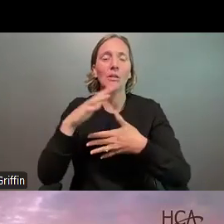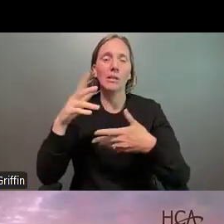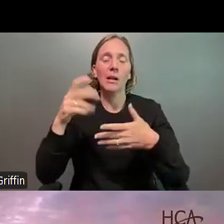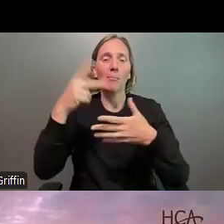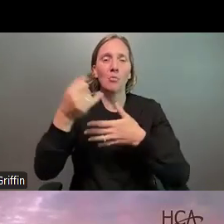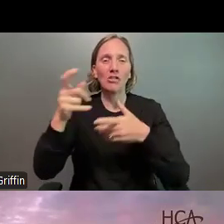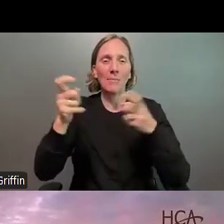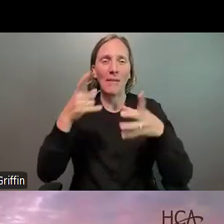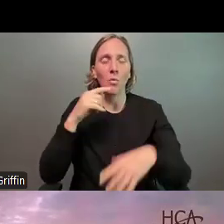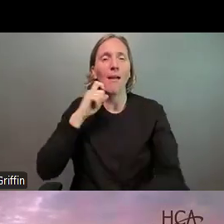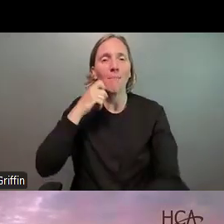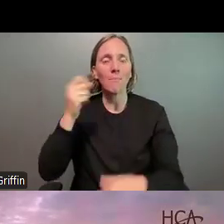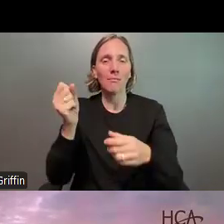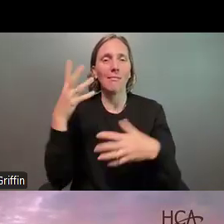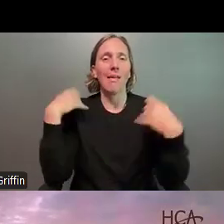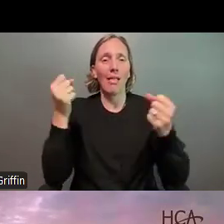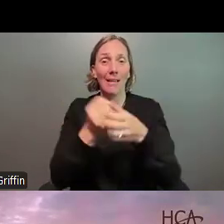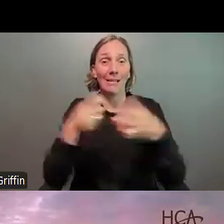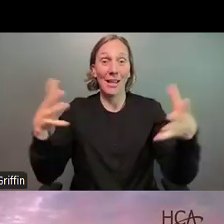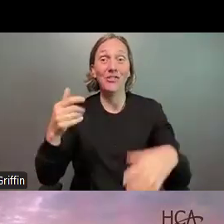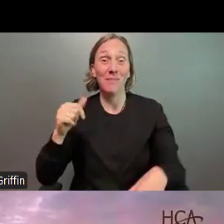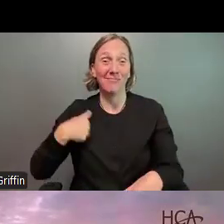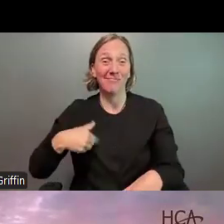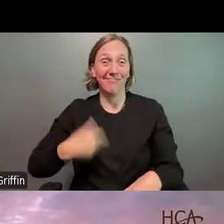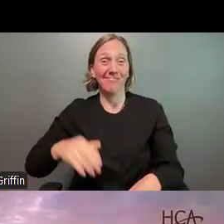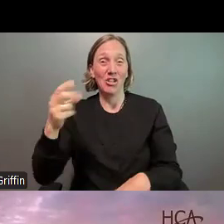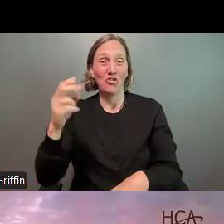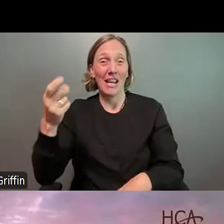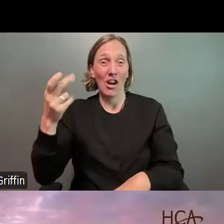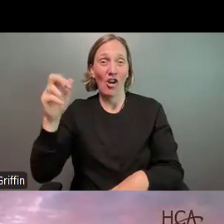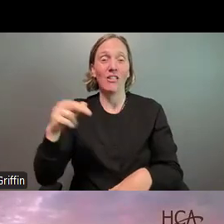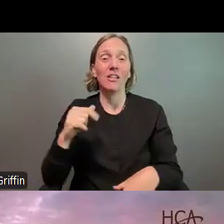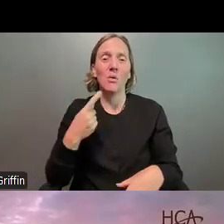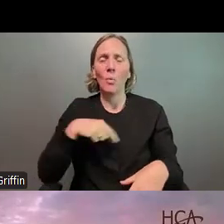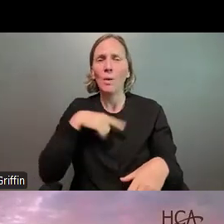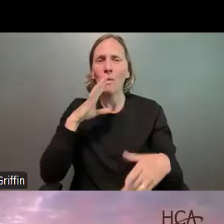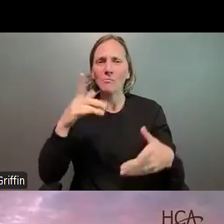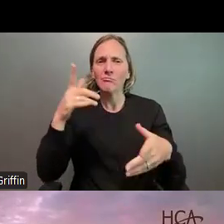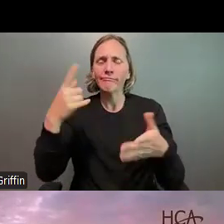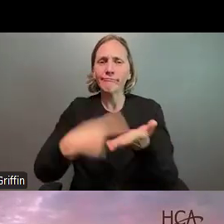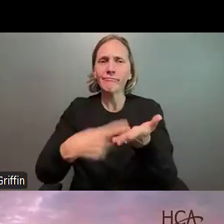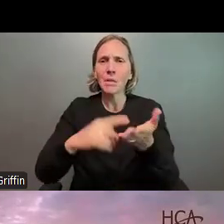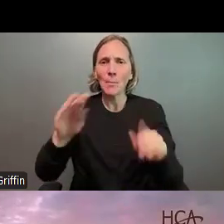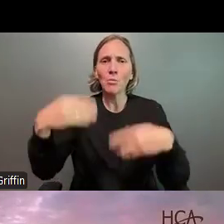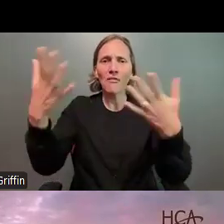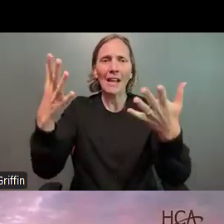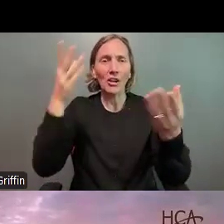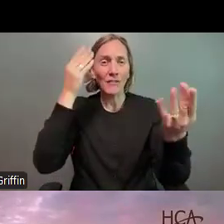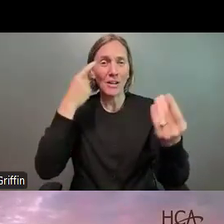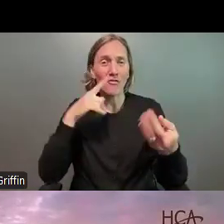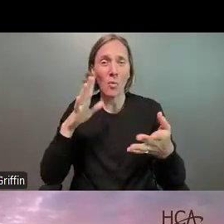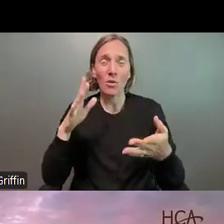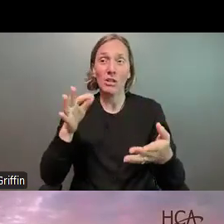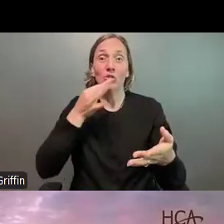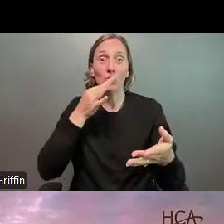Health Expansion. Welcome to our webinar this morning, where we'll be discussing provider information for the upcoming Immigrant Health Program.